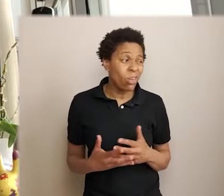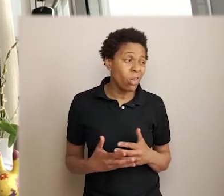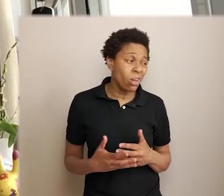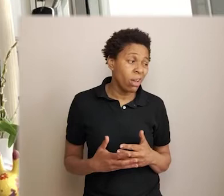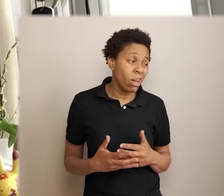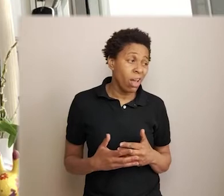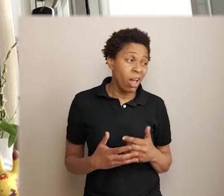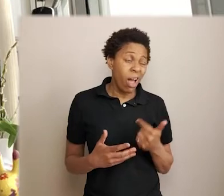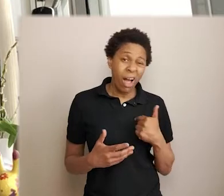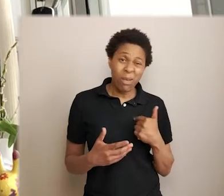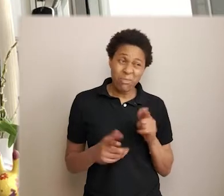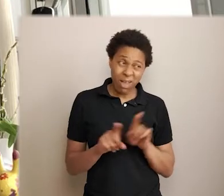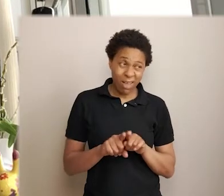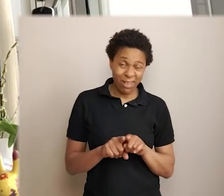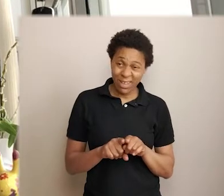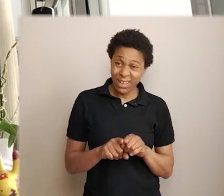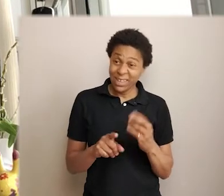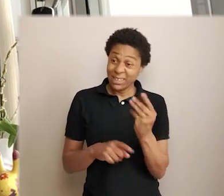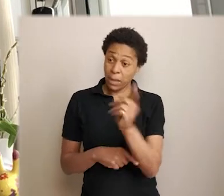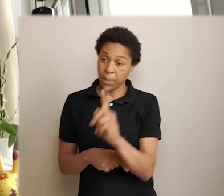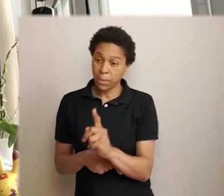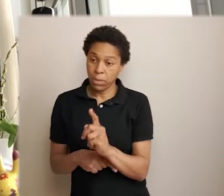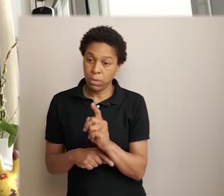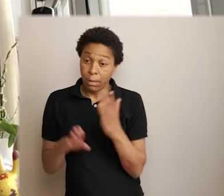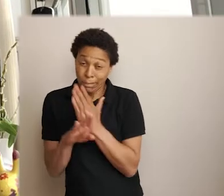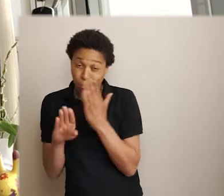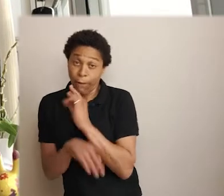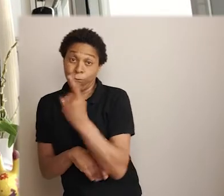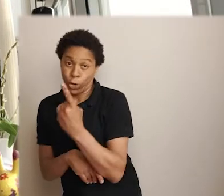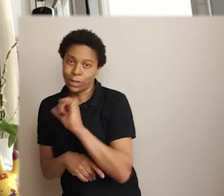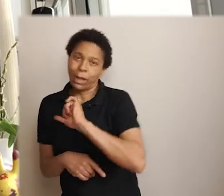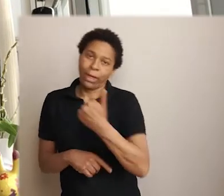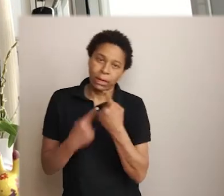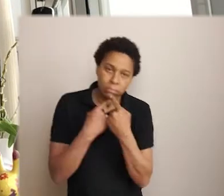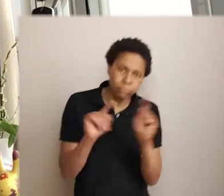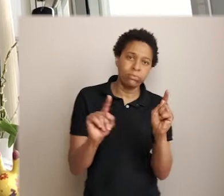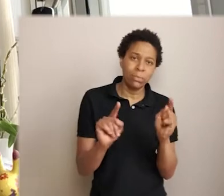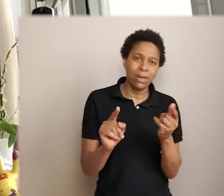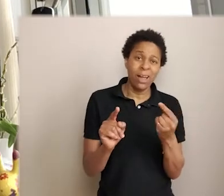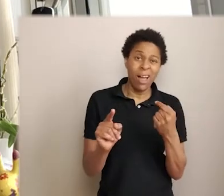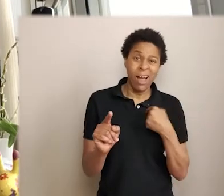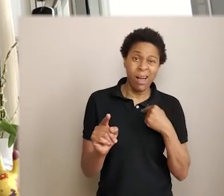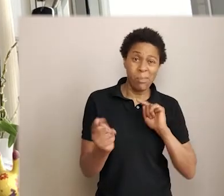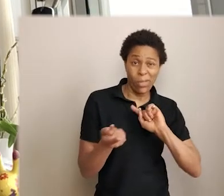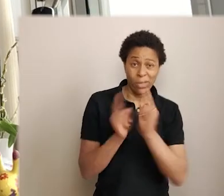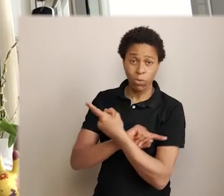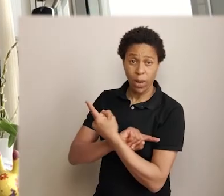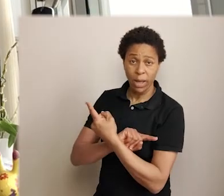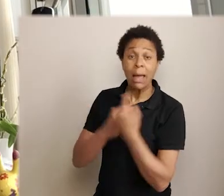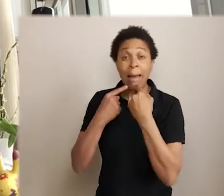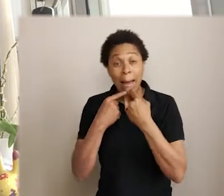I did it the other way round. Now that everyone's coming out, I went back in.